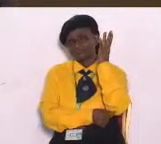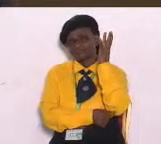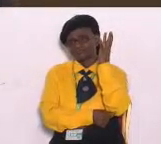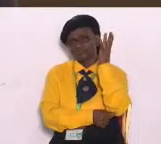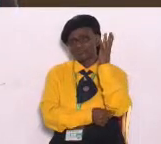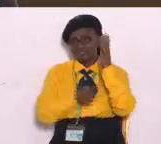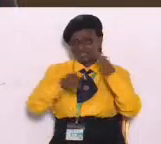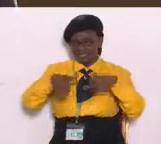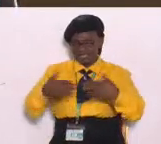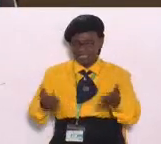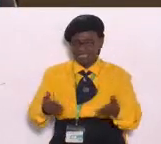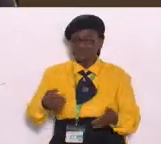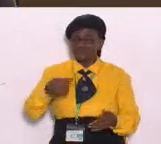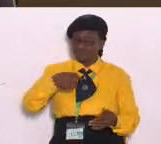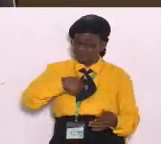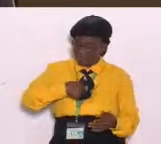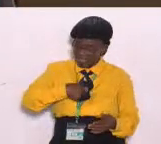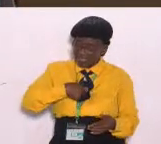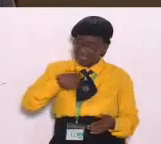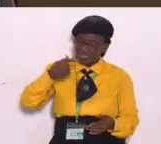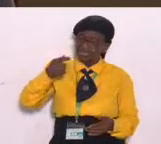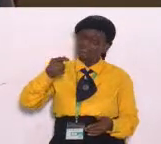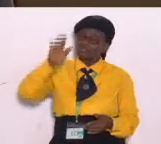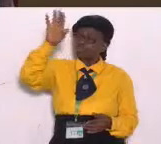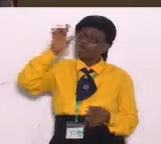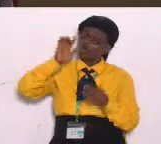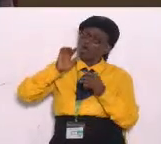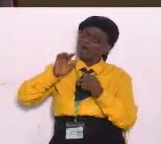Give me the blessings of Abraham.